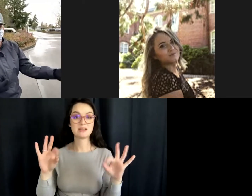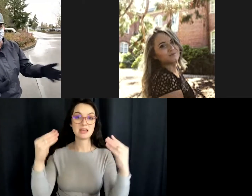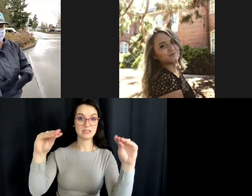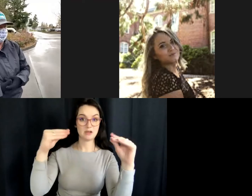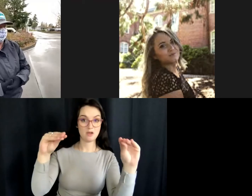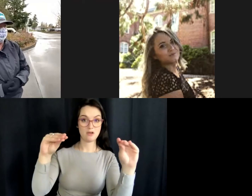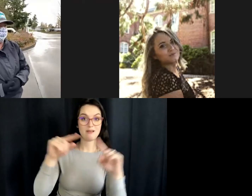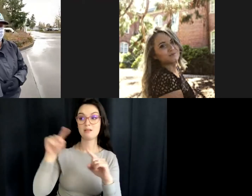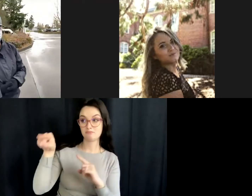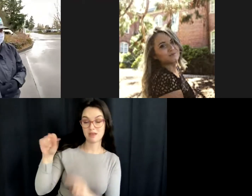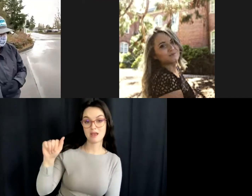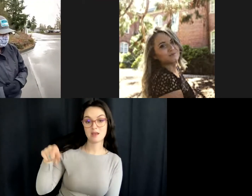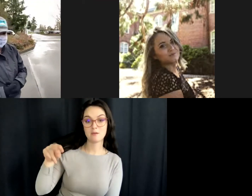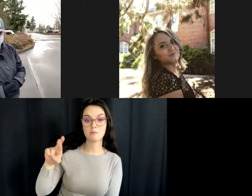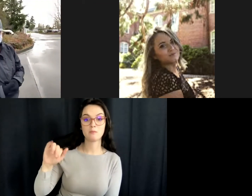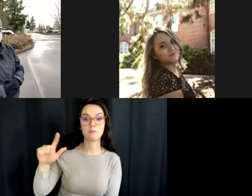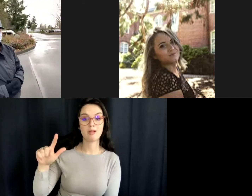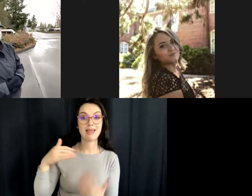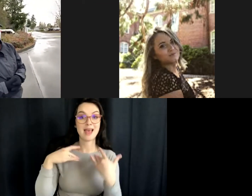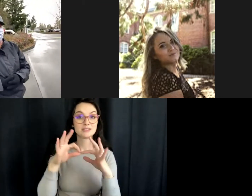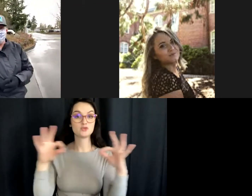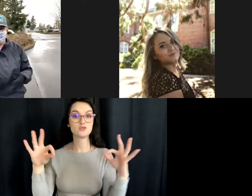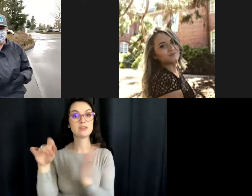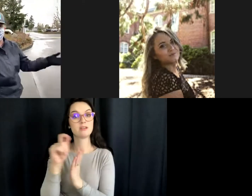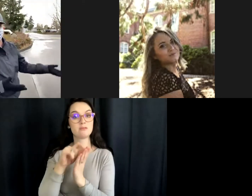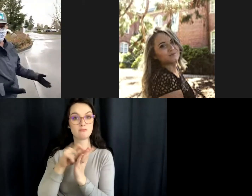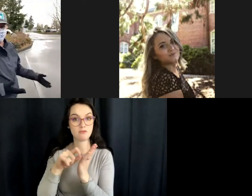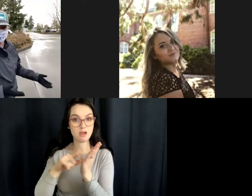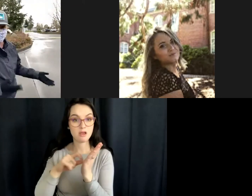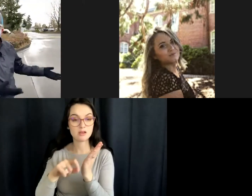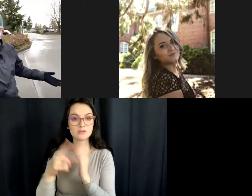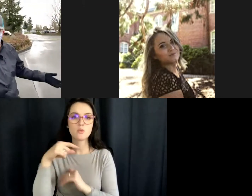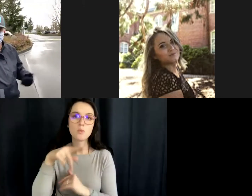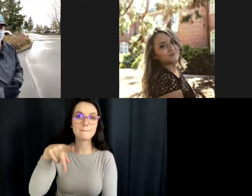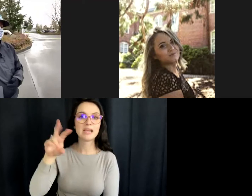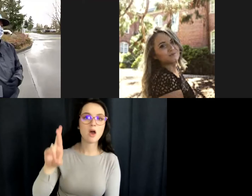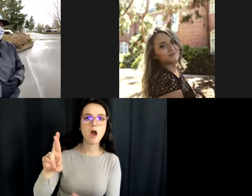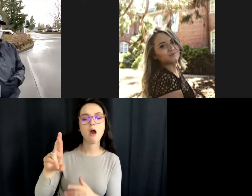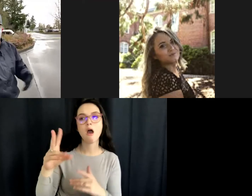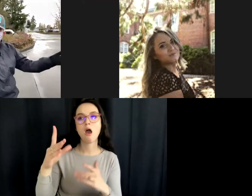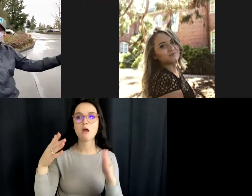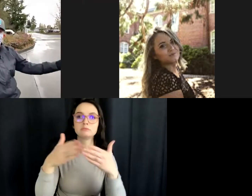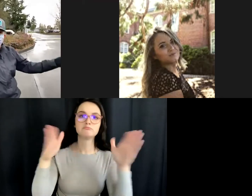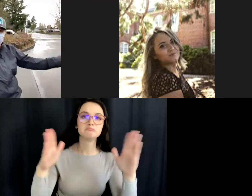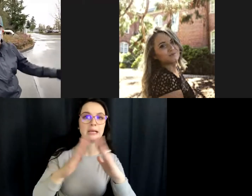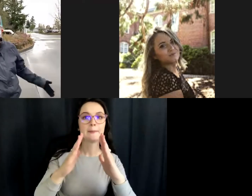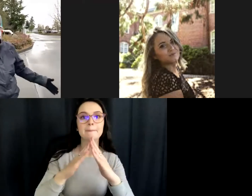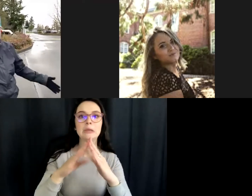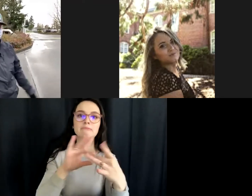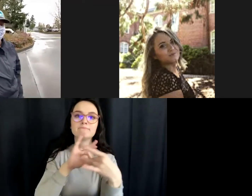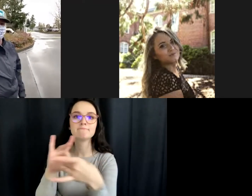do testing of the water to make sure that the right microorganisms are in there, the right balance of